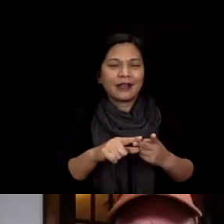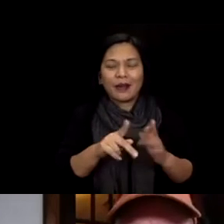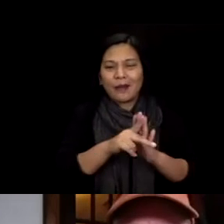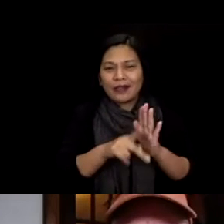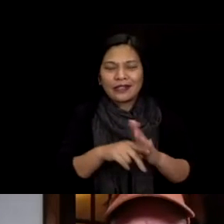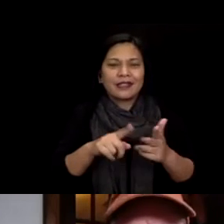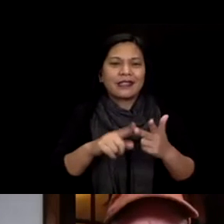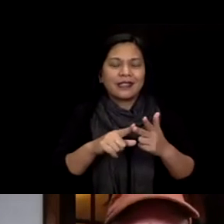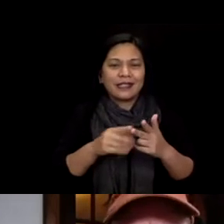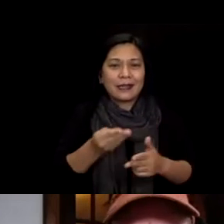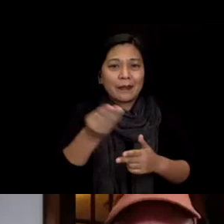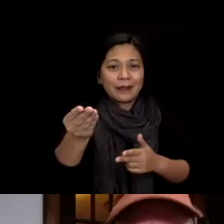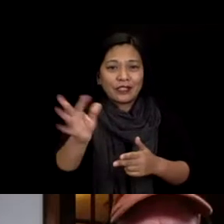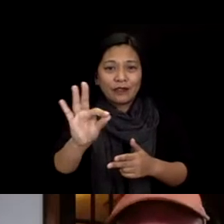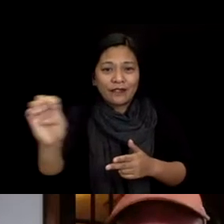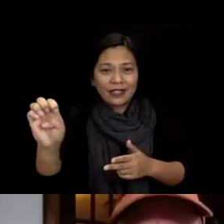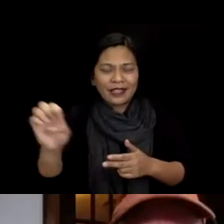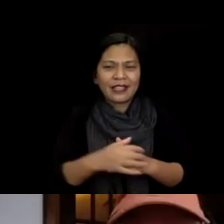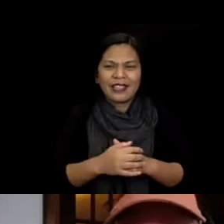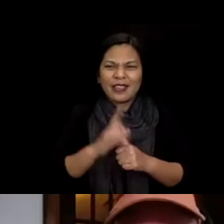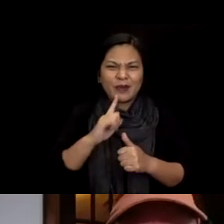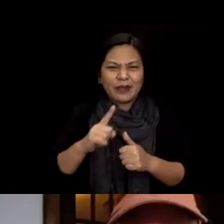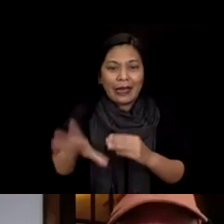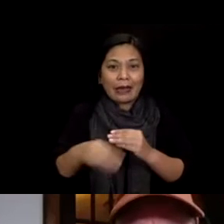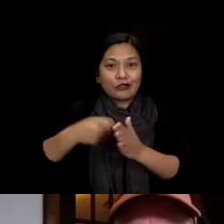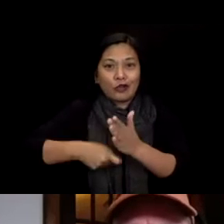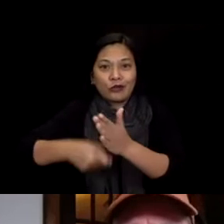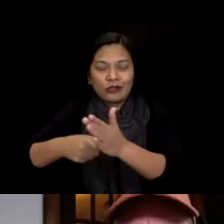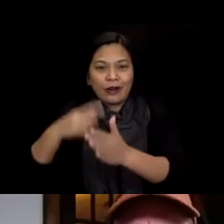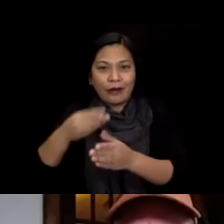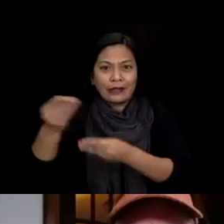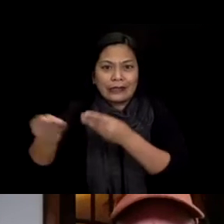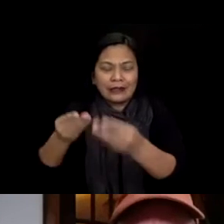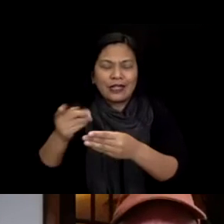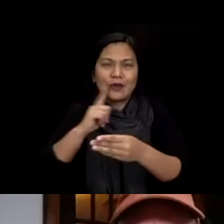some of the, what I call the insidious market-driven